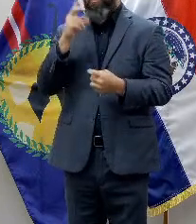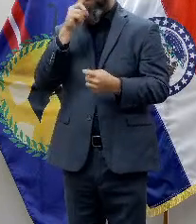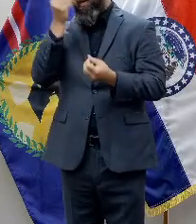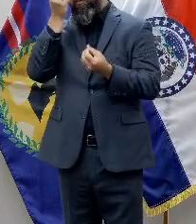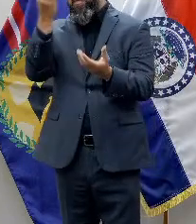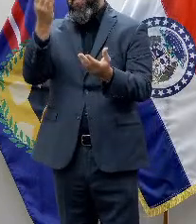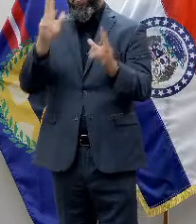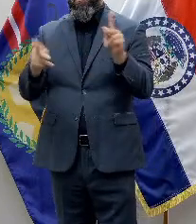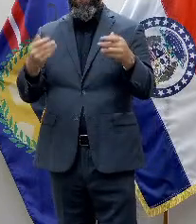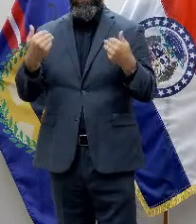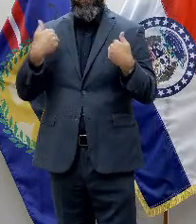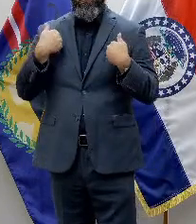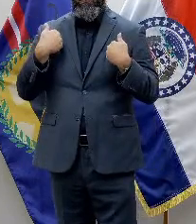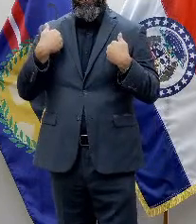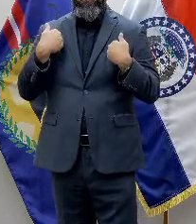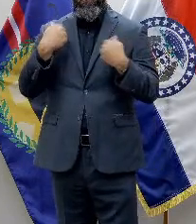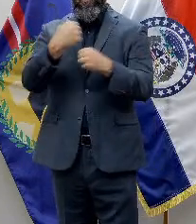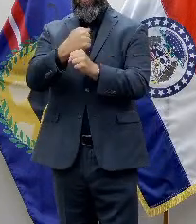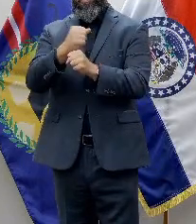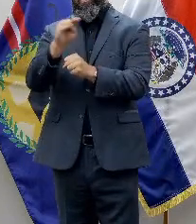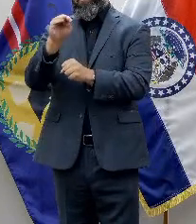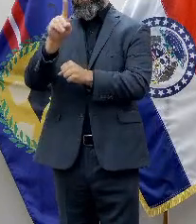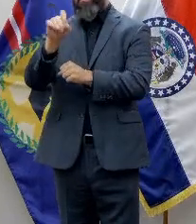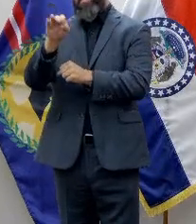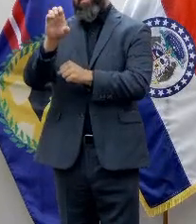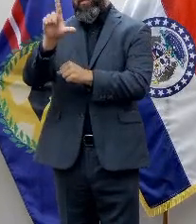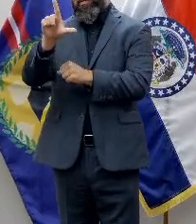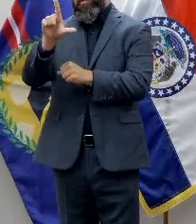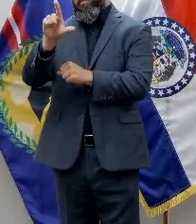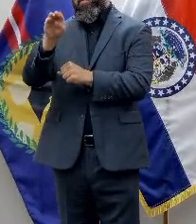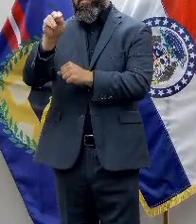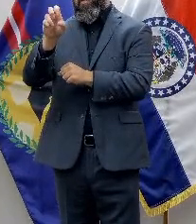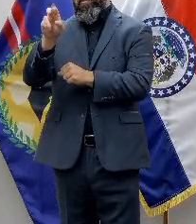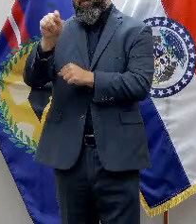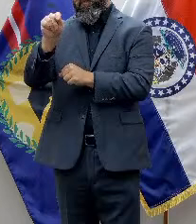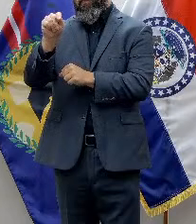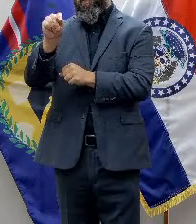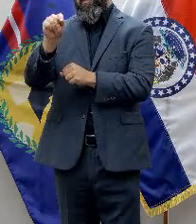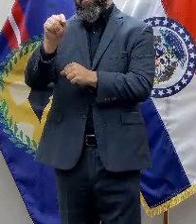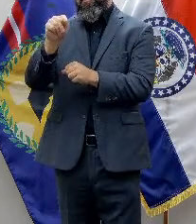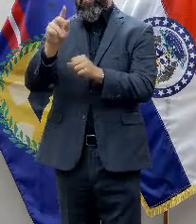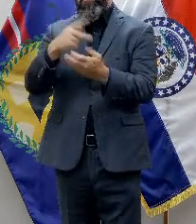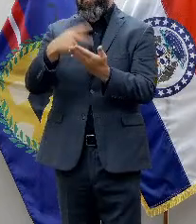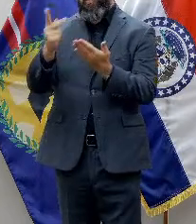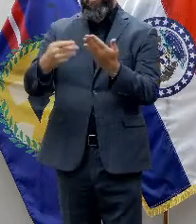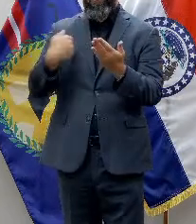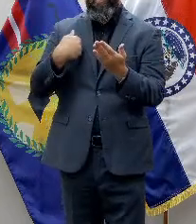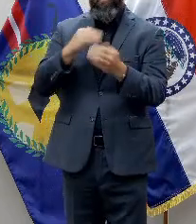members may have. We created a medical moments program where we have had videos of providers